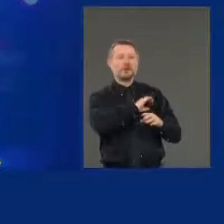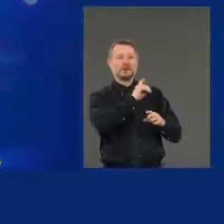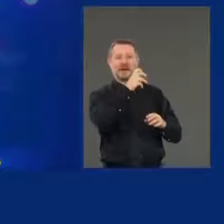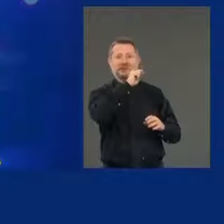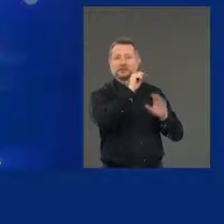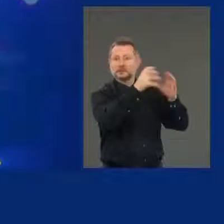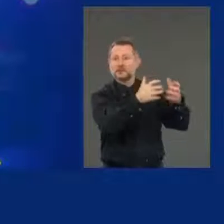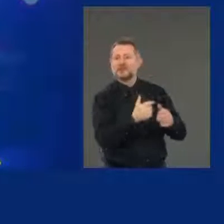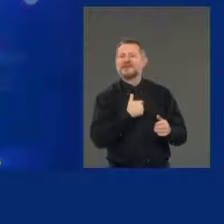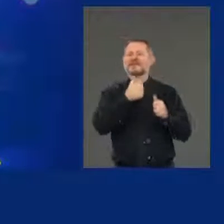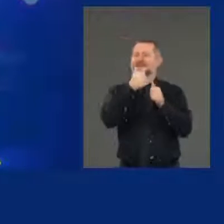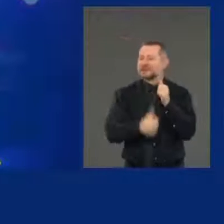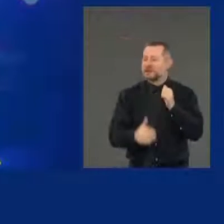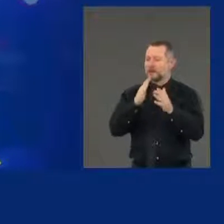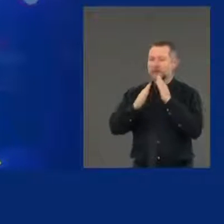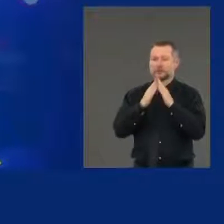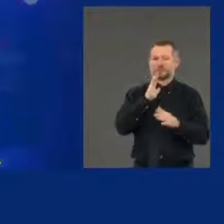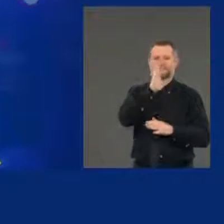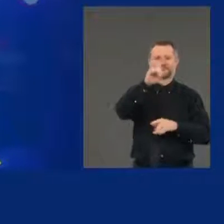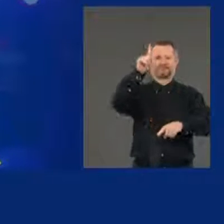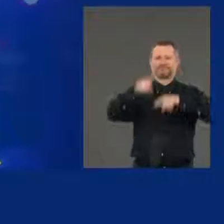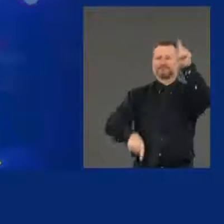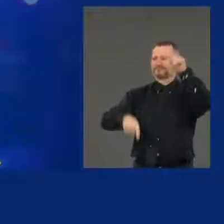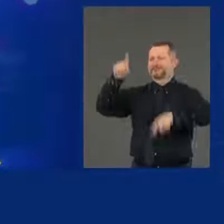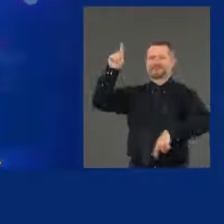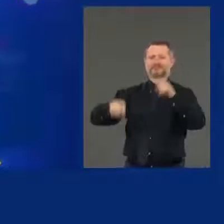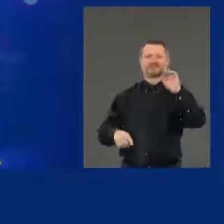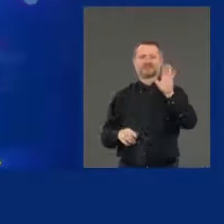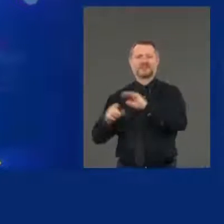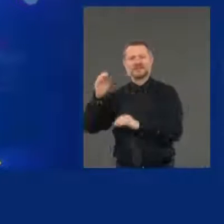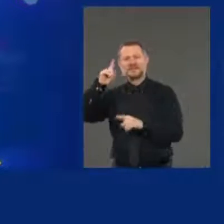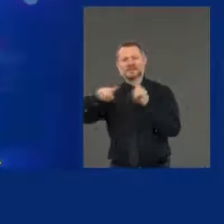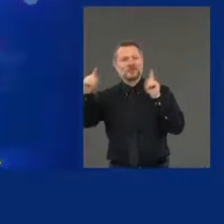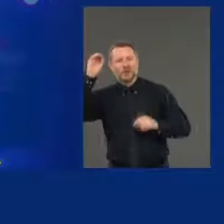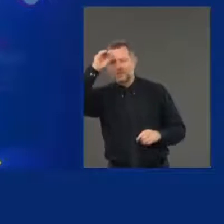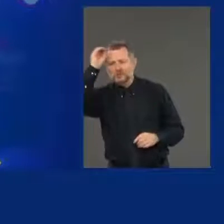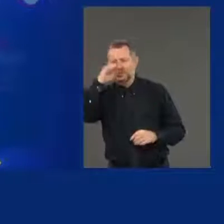needs. They have different opinions. They have different ideas.